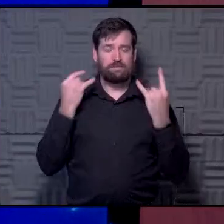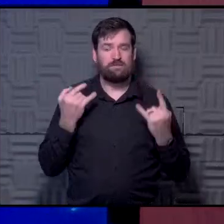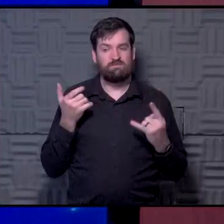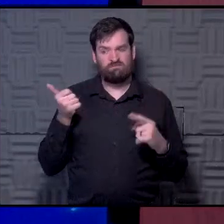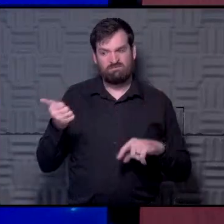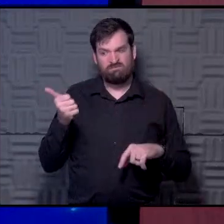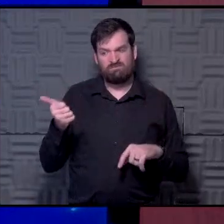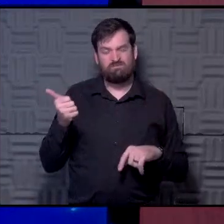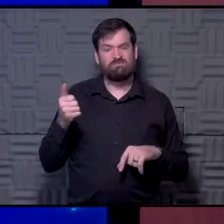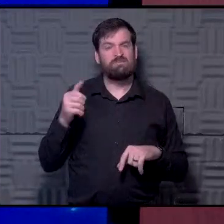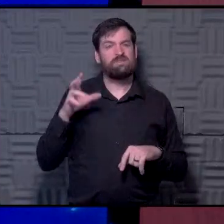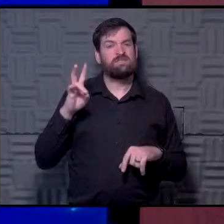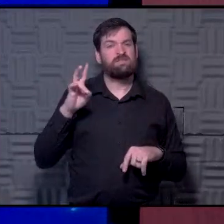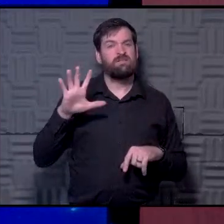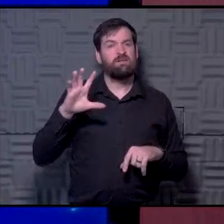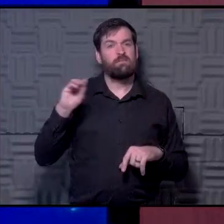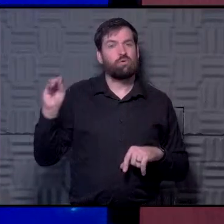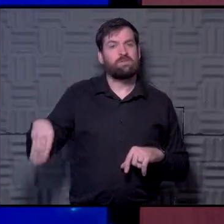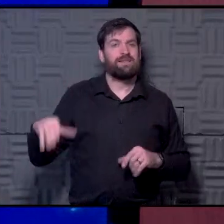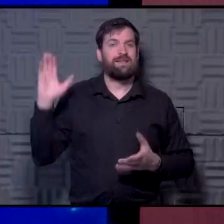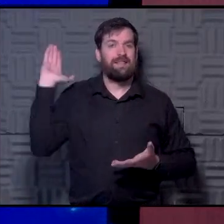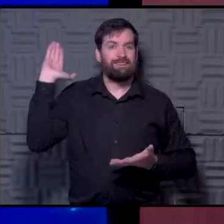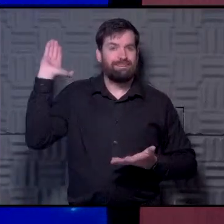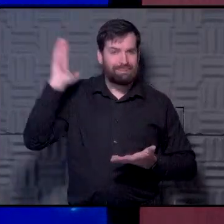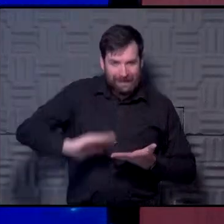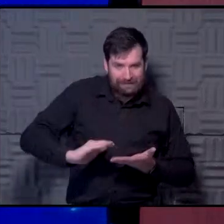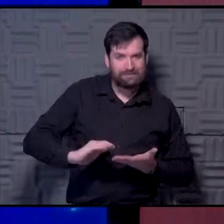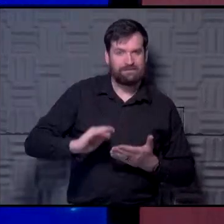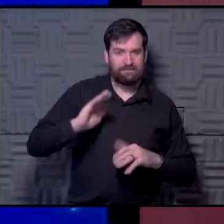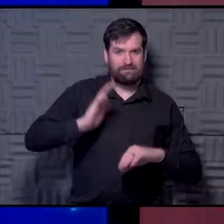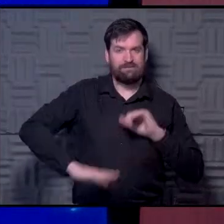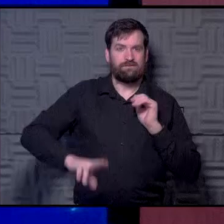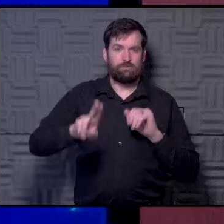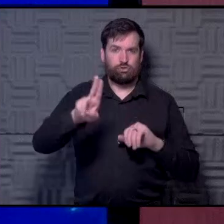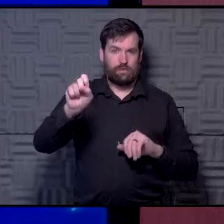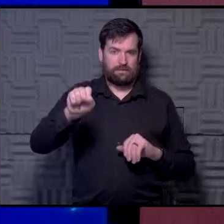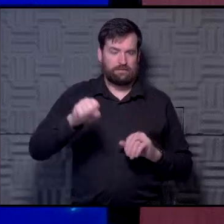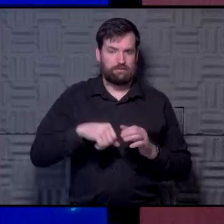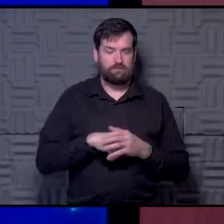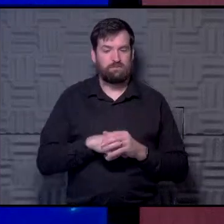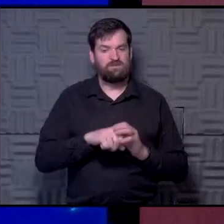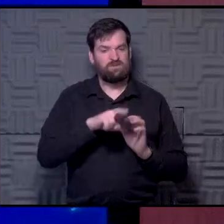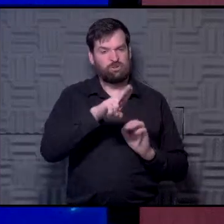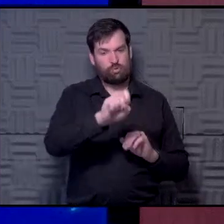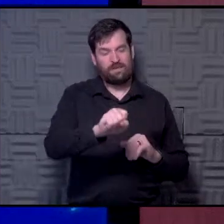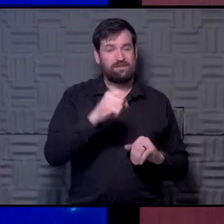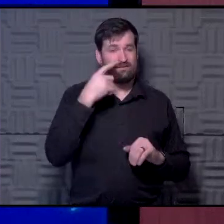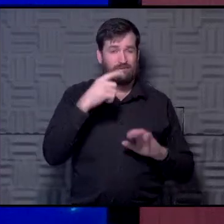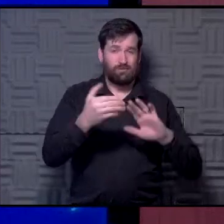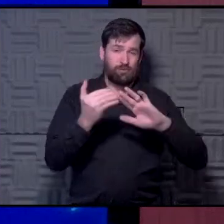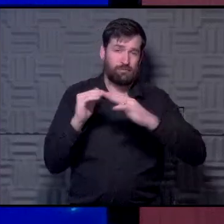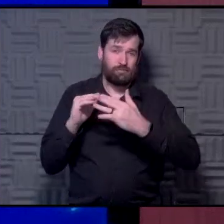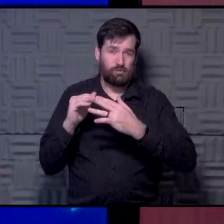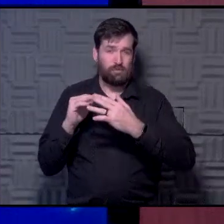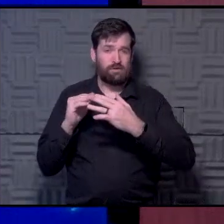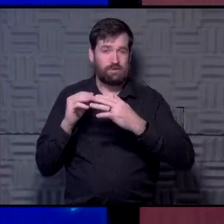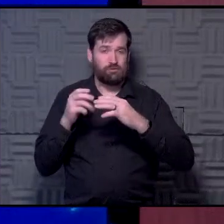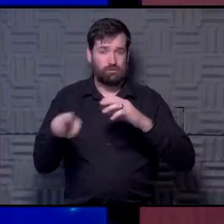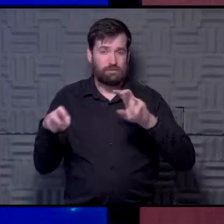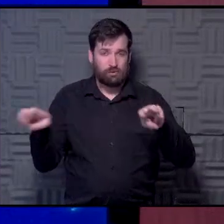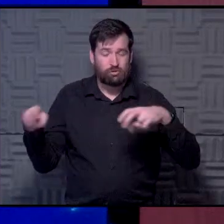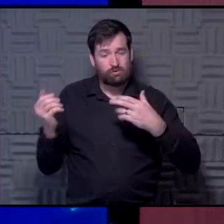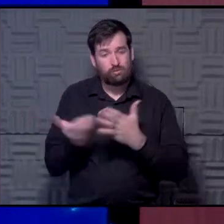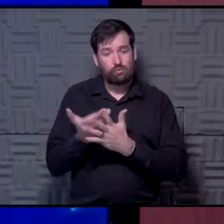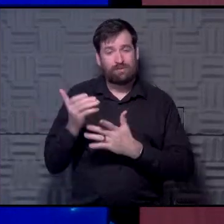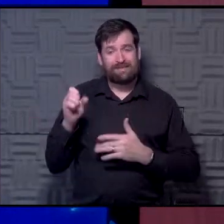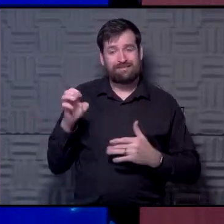has a 75% less rate than the United States does, the U.S. does, for community transmission and for new cases. I